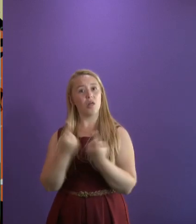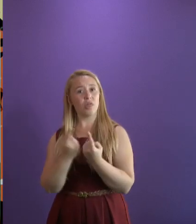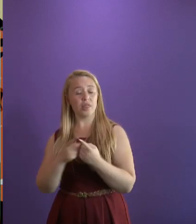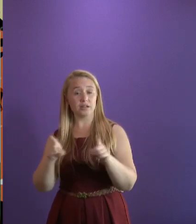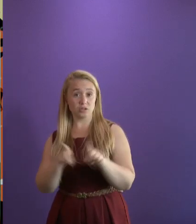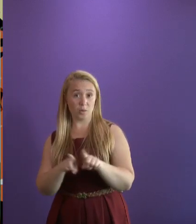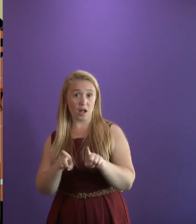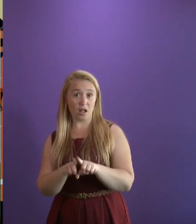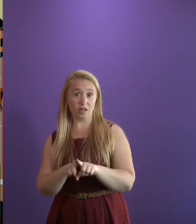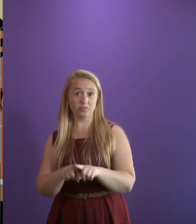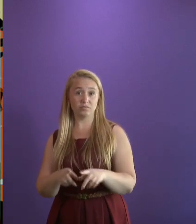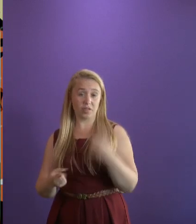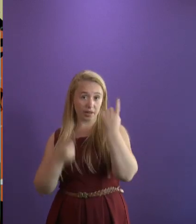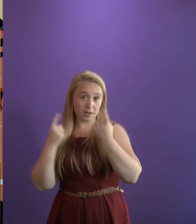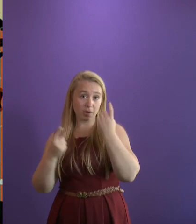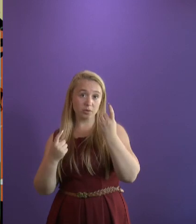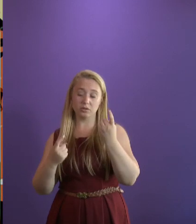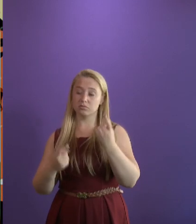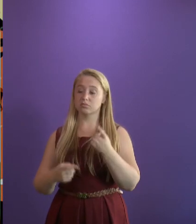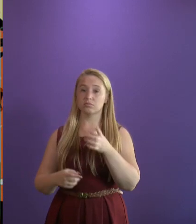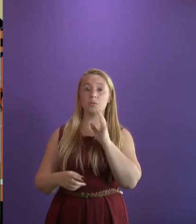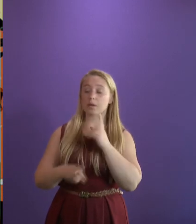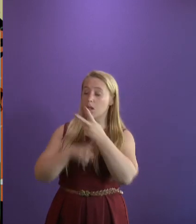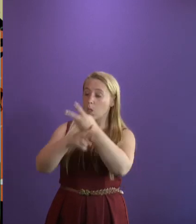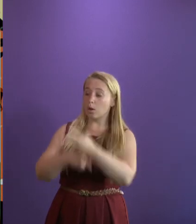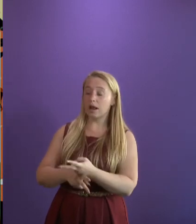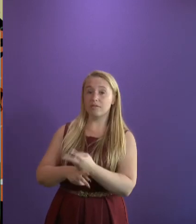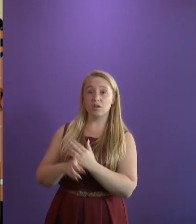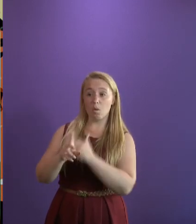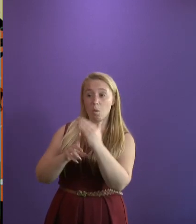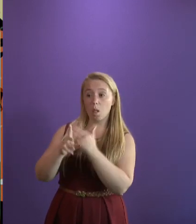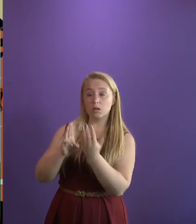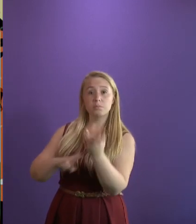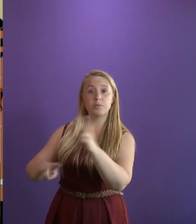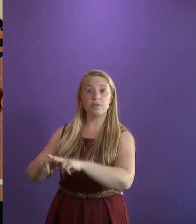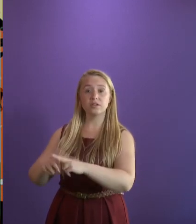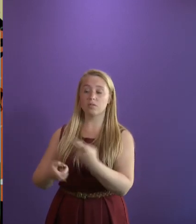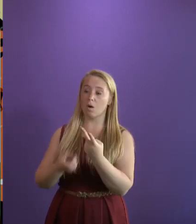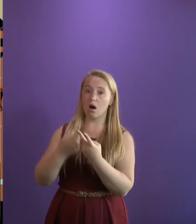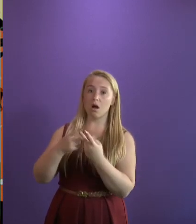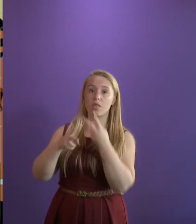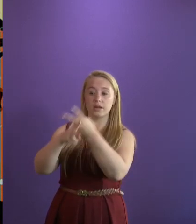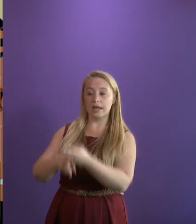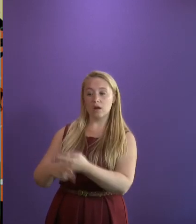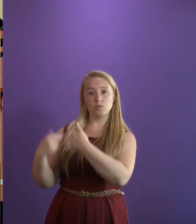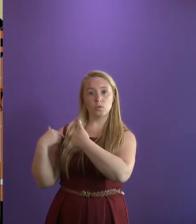that concern. It may be looking after elderly relatives, as I've said. They may have other caring responsibilities.